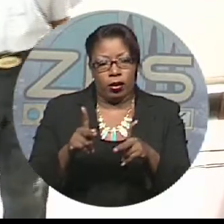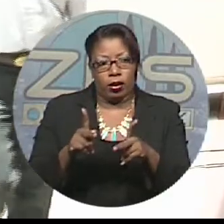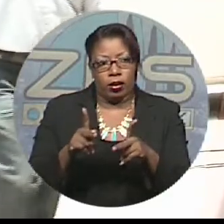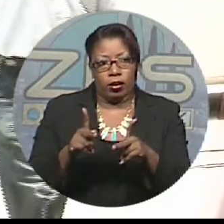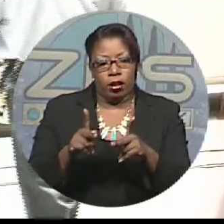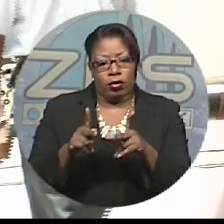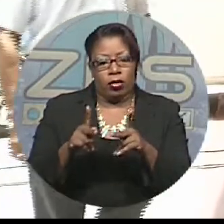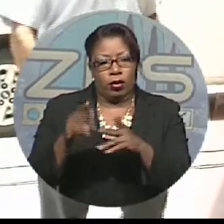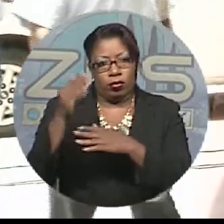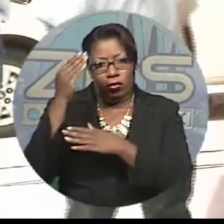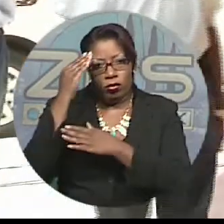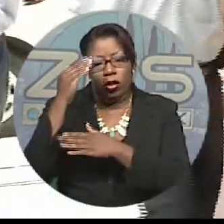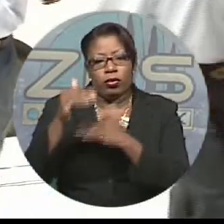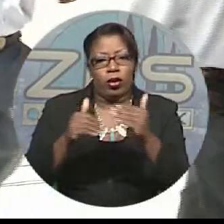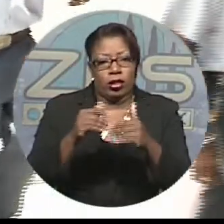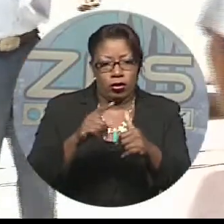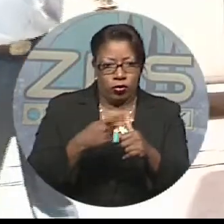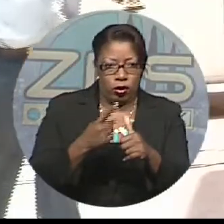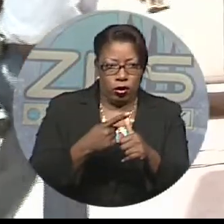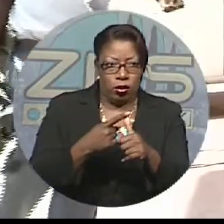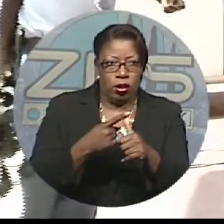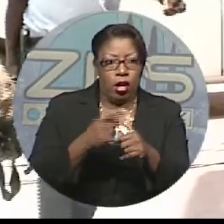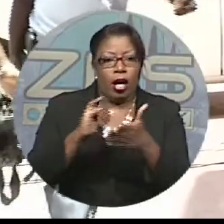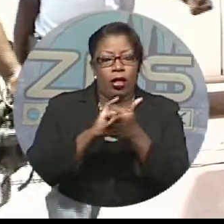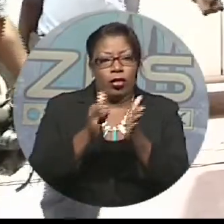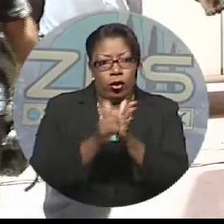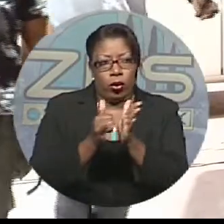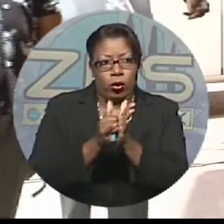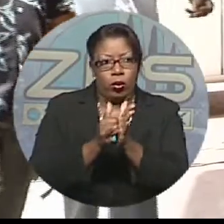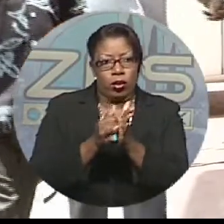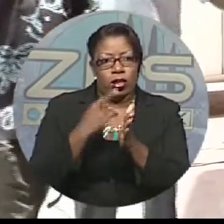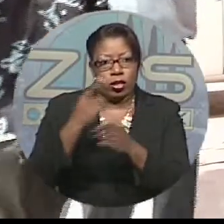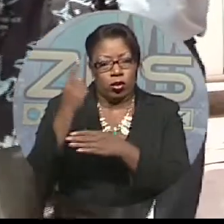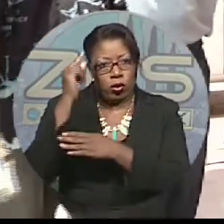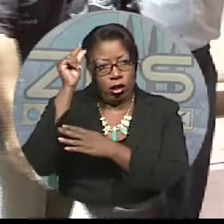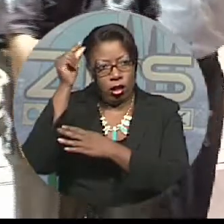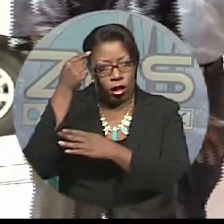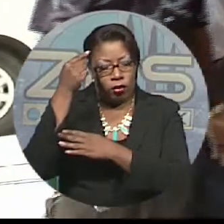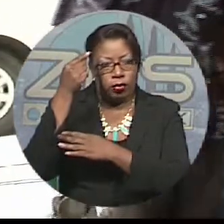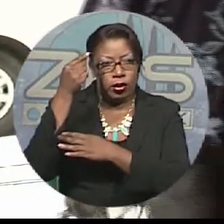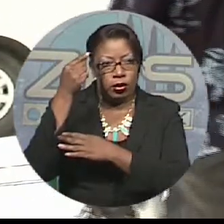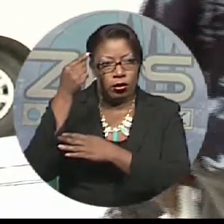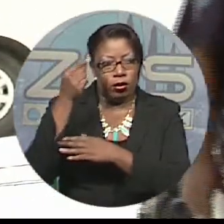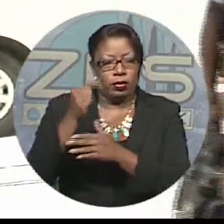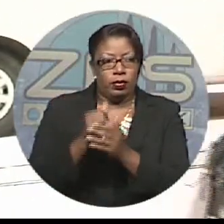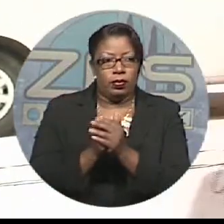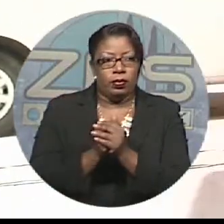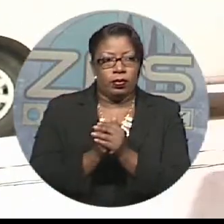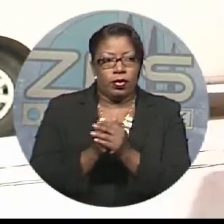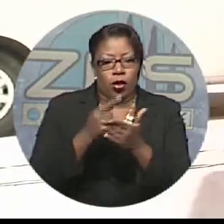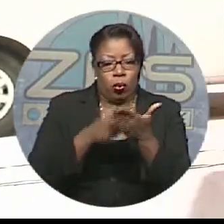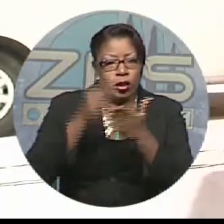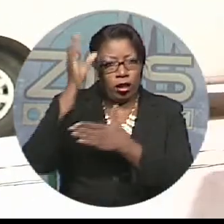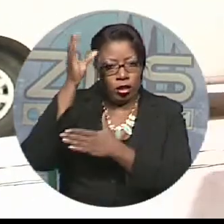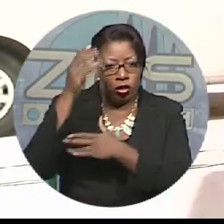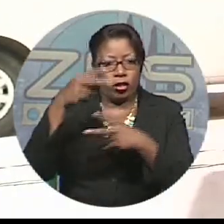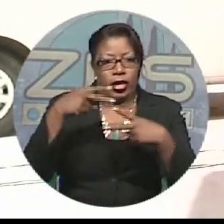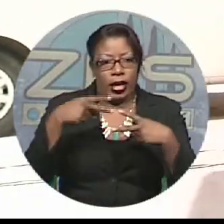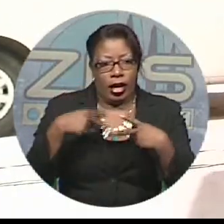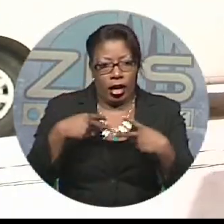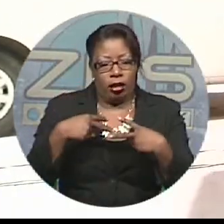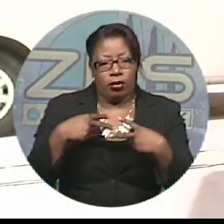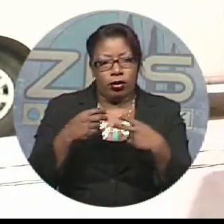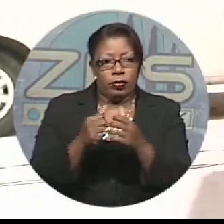process, so that those out there can indicate to the government one way or another what concerns or issues they may